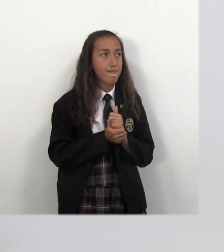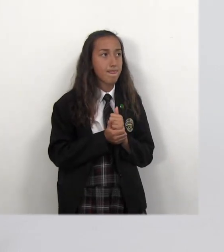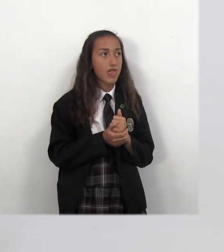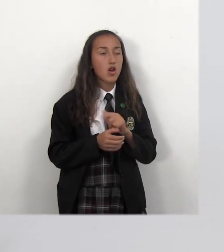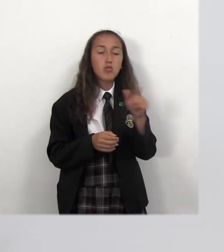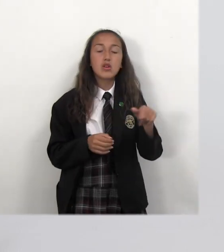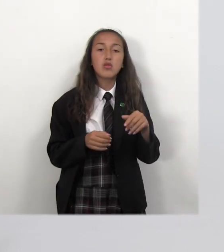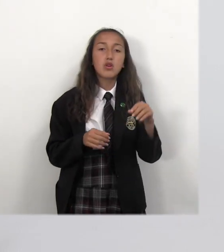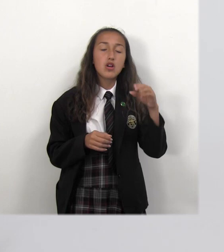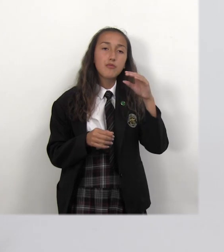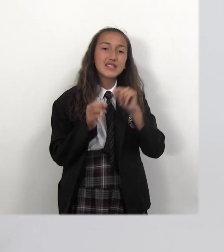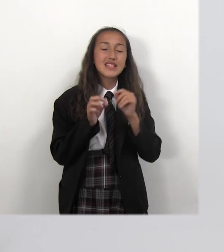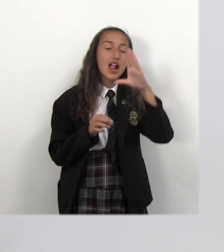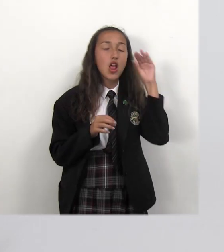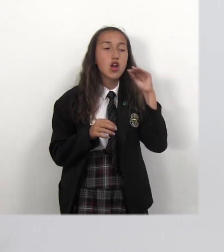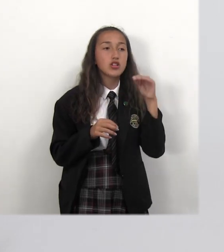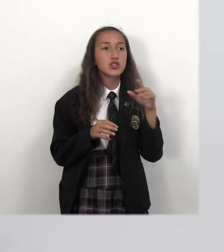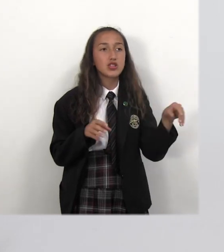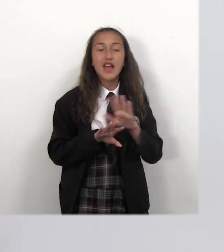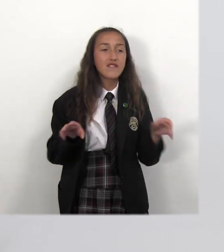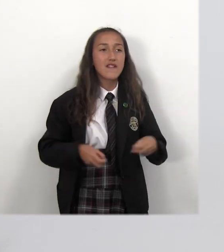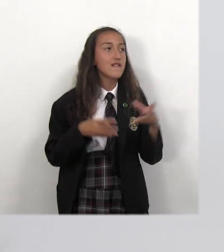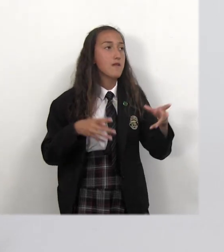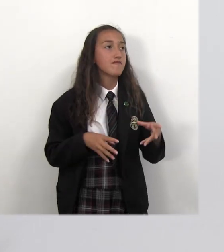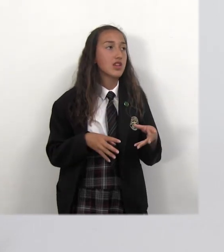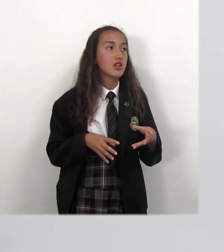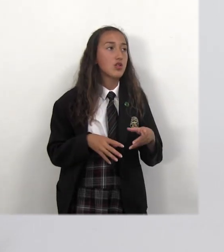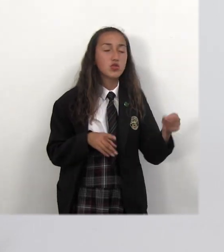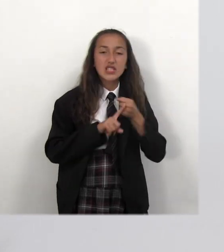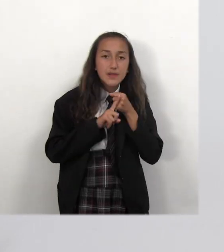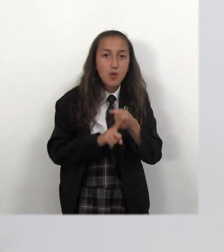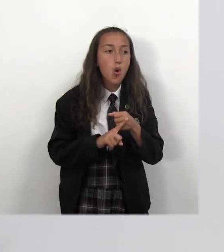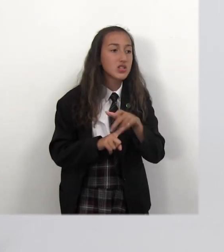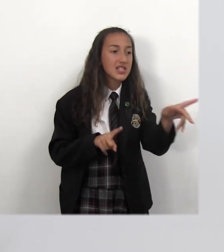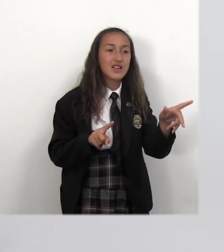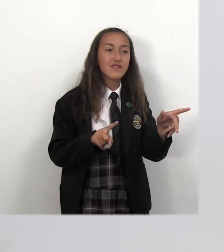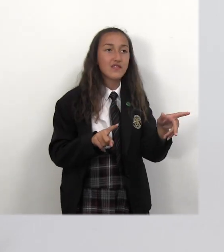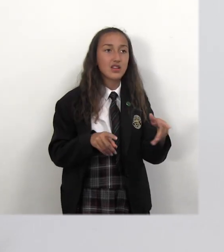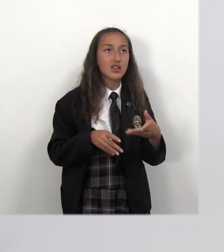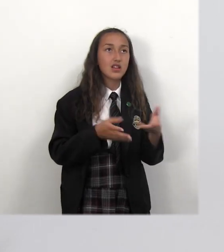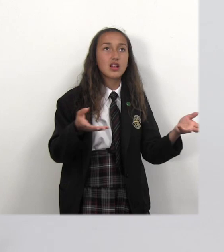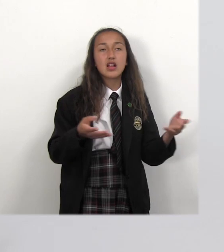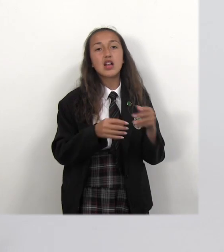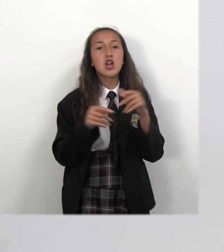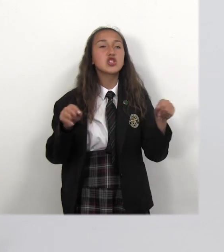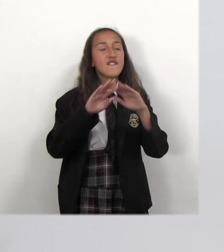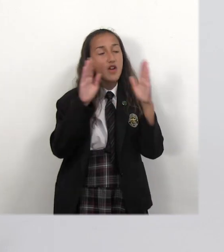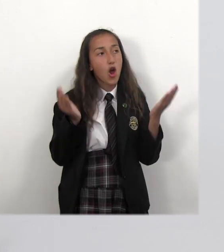persist and learn to never give up if we support them to face challenges in a safe, caring and nurturing